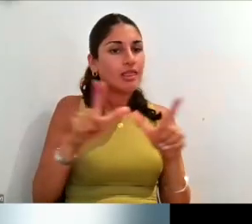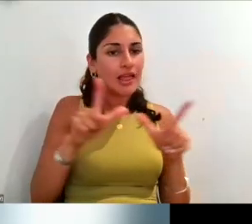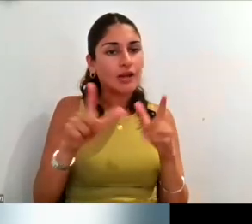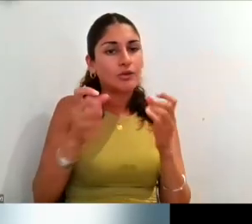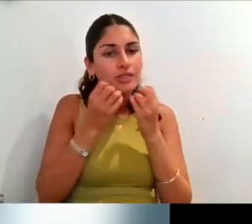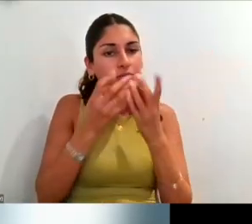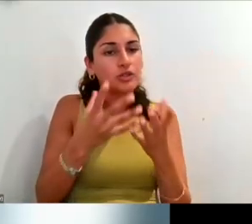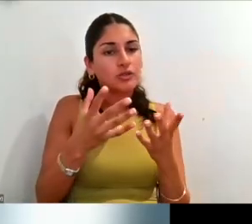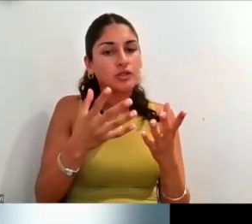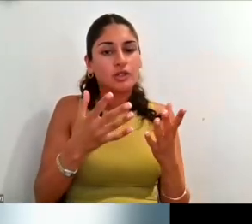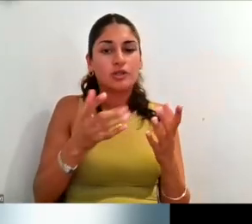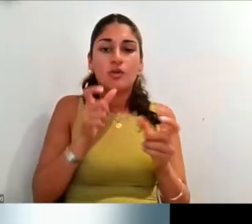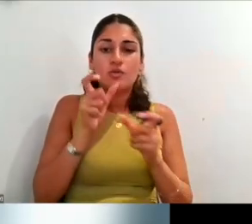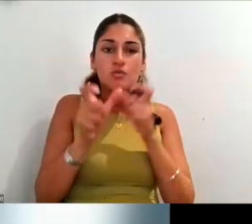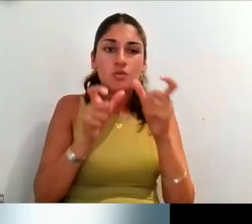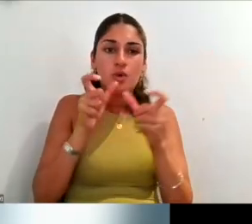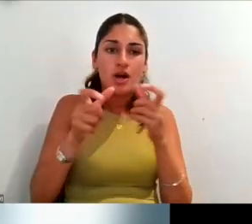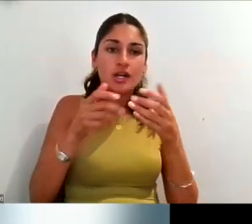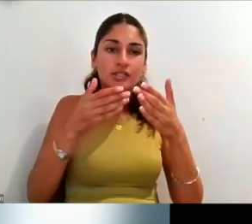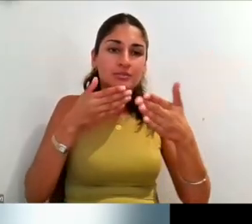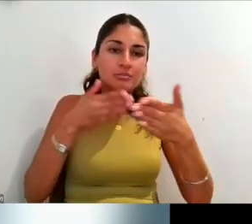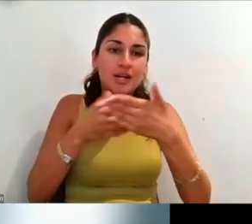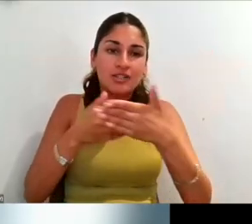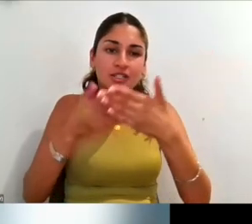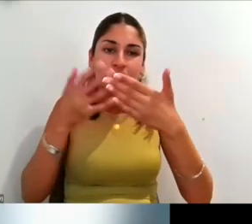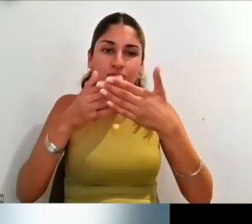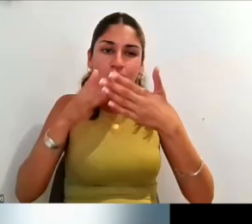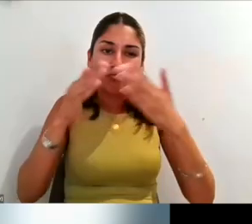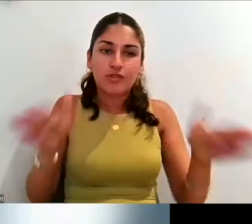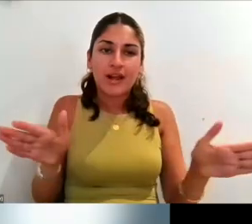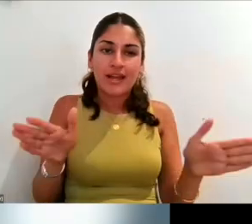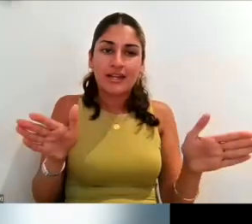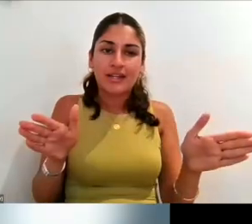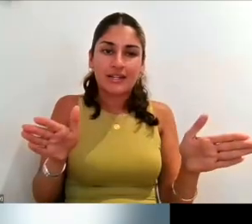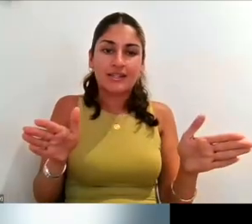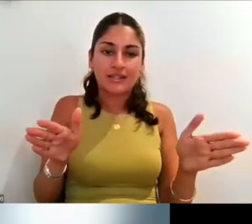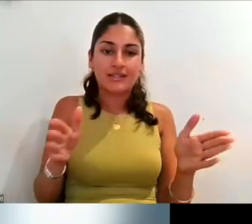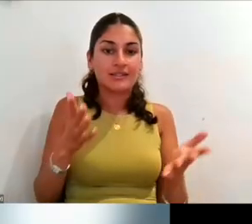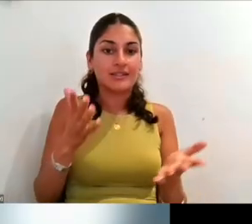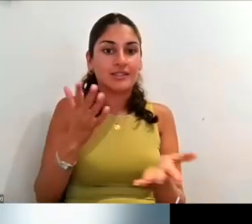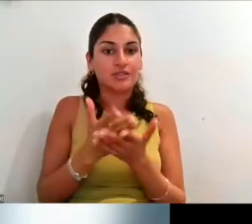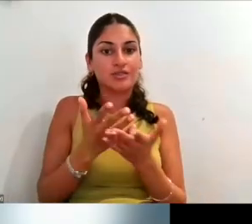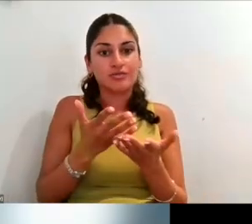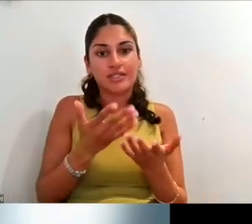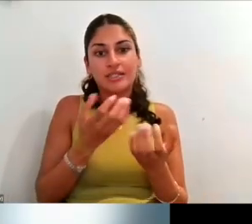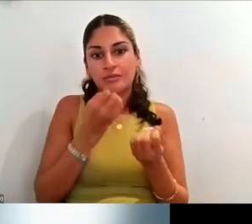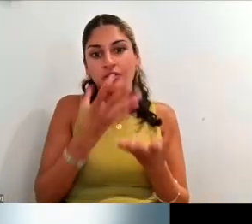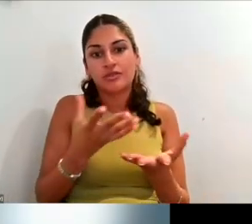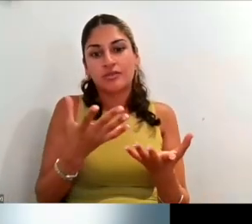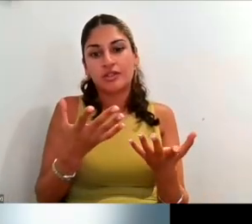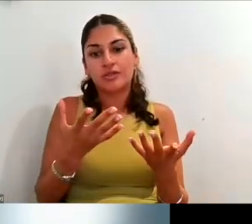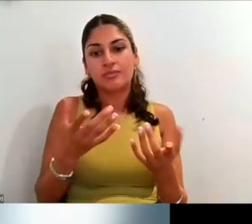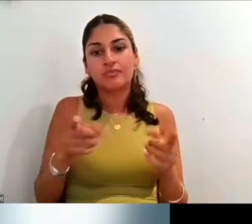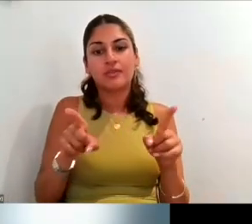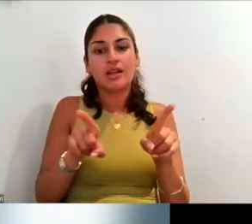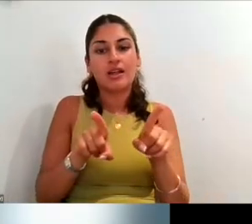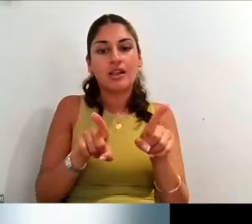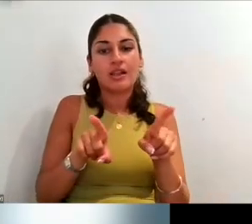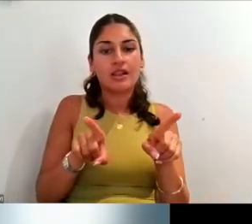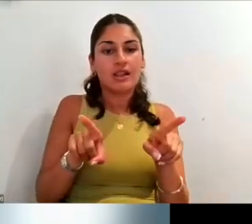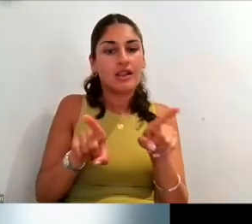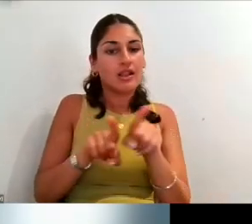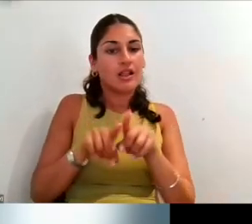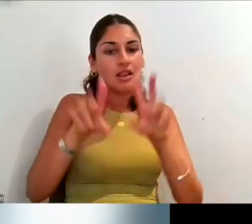are wonderful, like rain on a dry, dry field, bringing refreshment and life. I love the different atomic time.